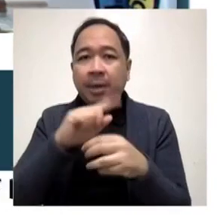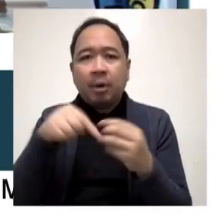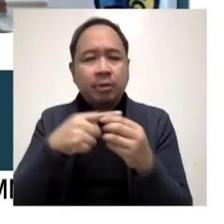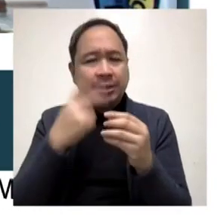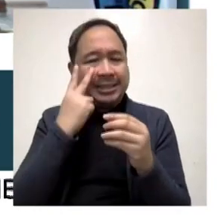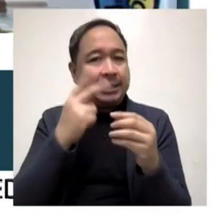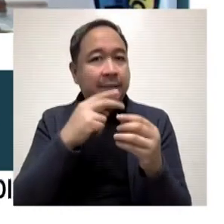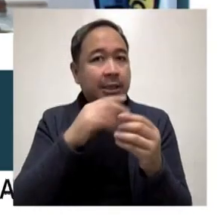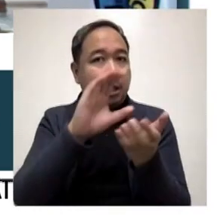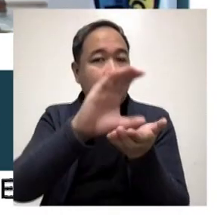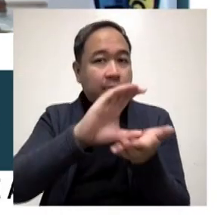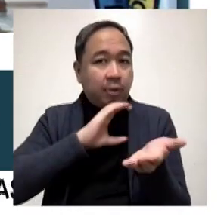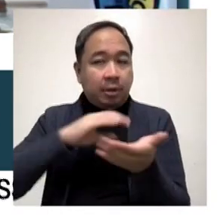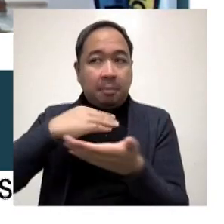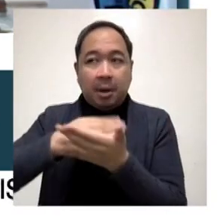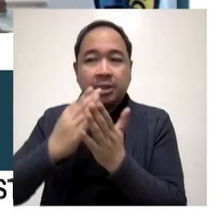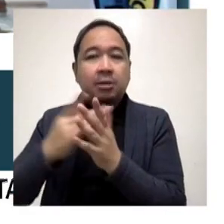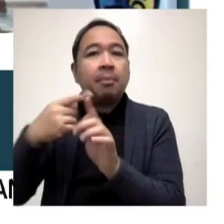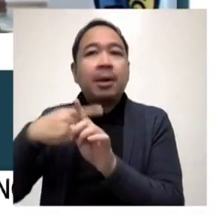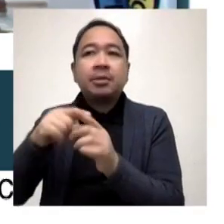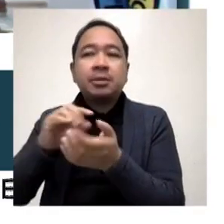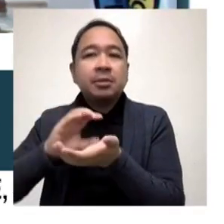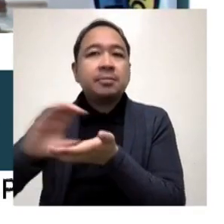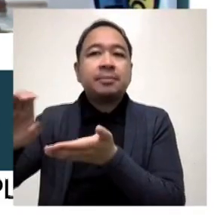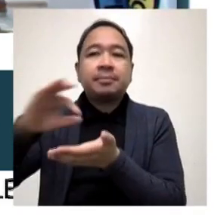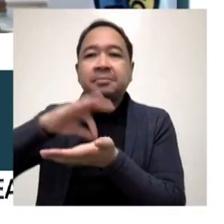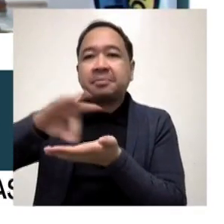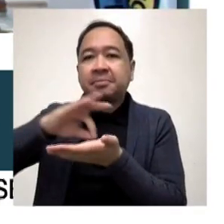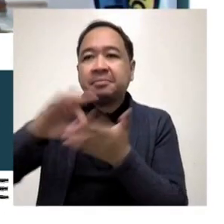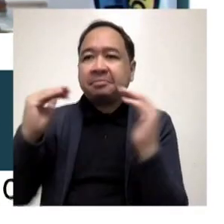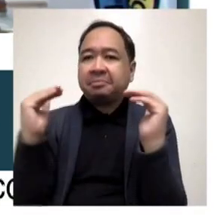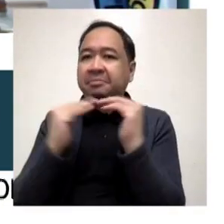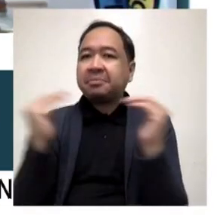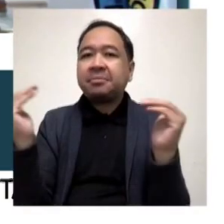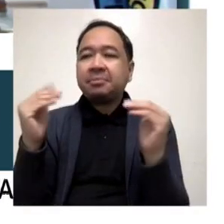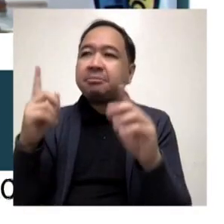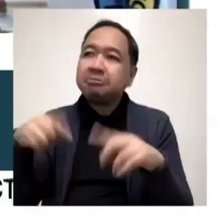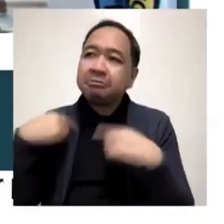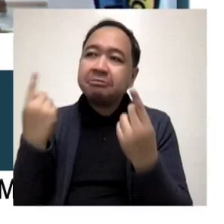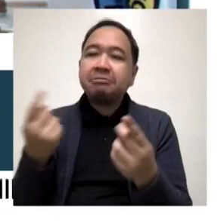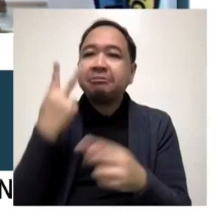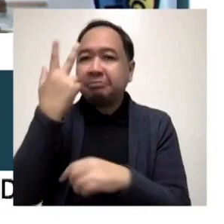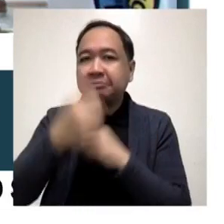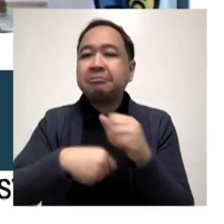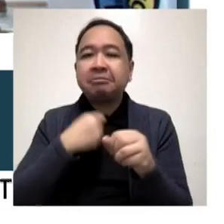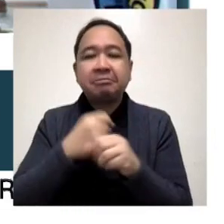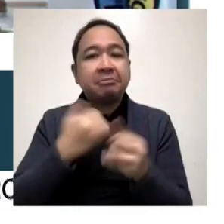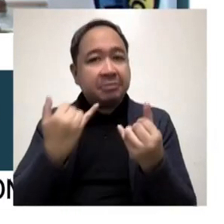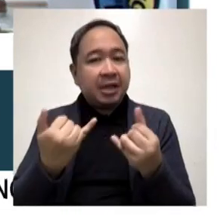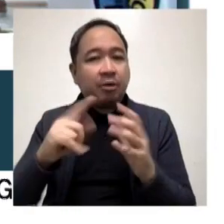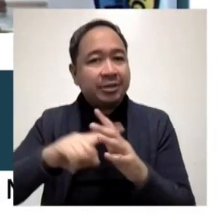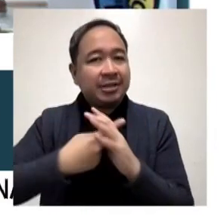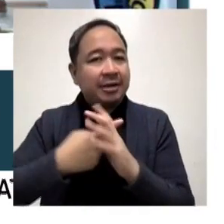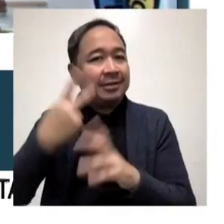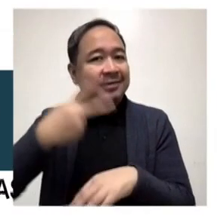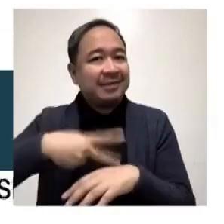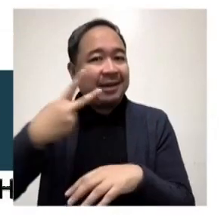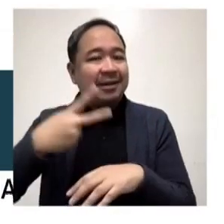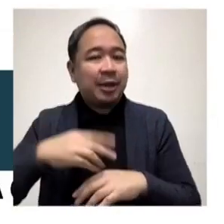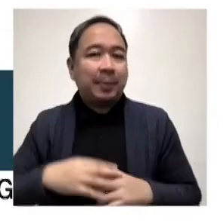my first 3 years as mayor, and now that I have started my second term. Mm-hmm. And what about cash aid?